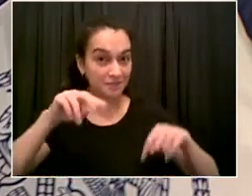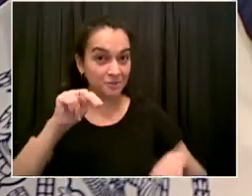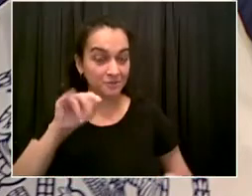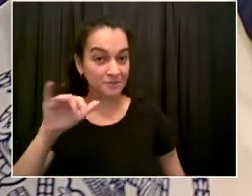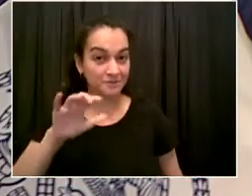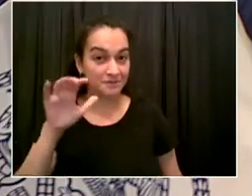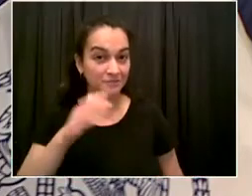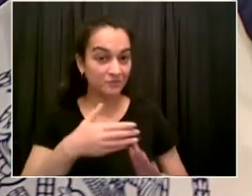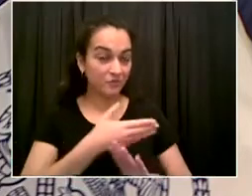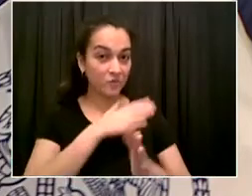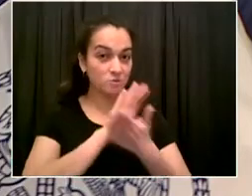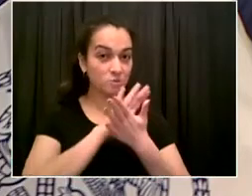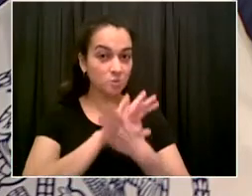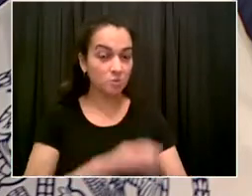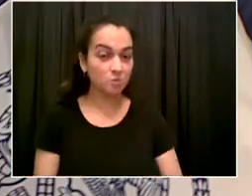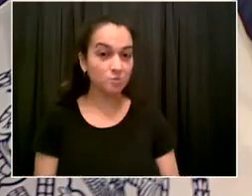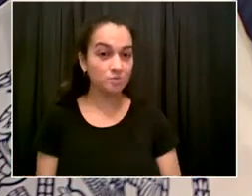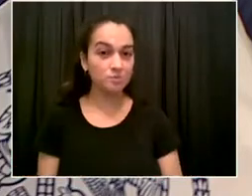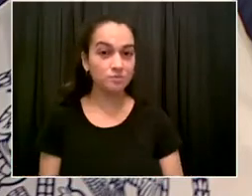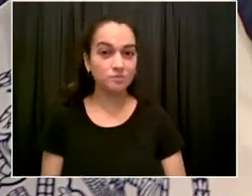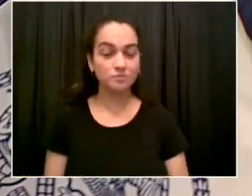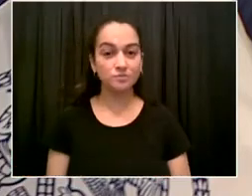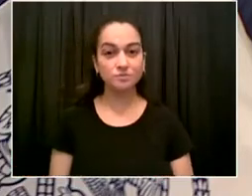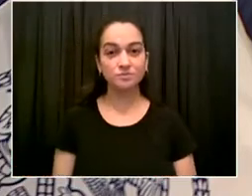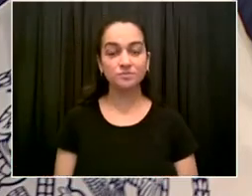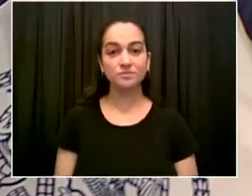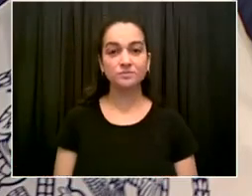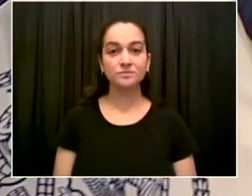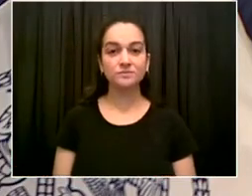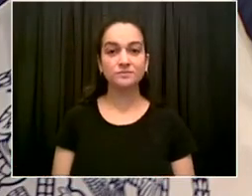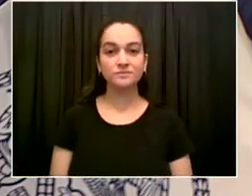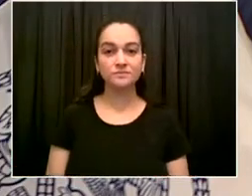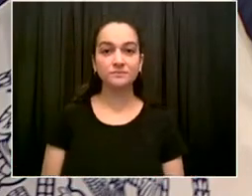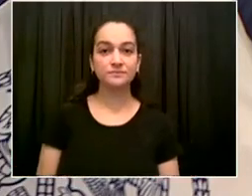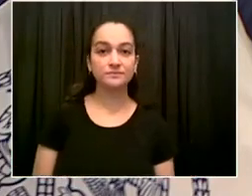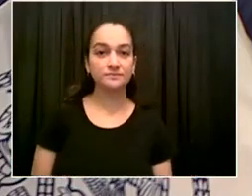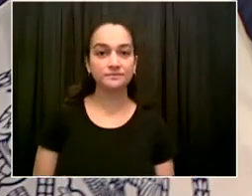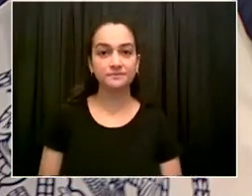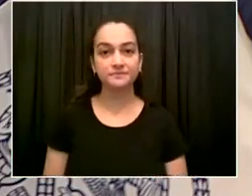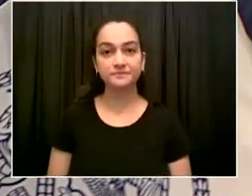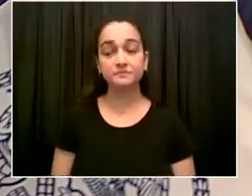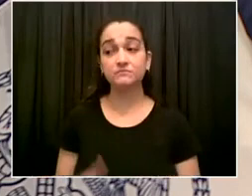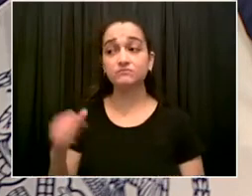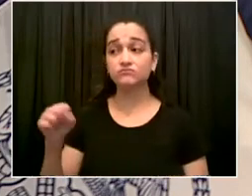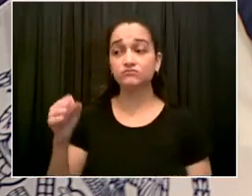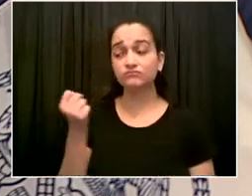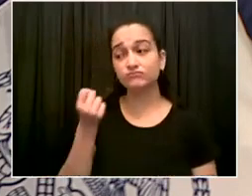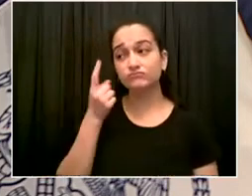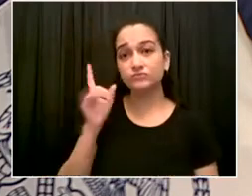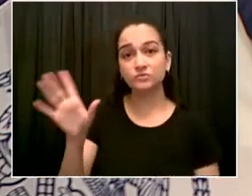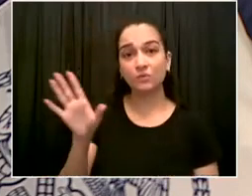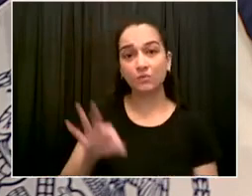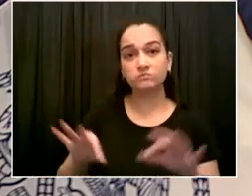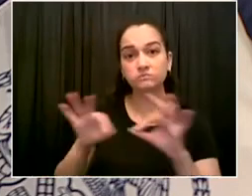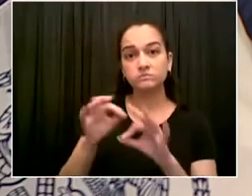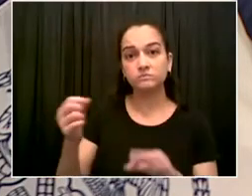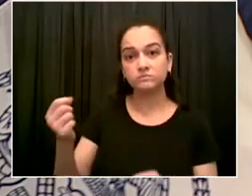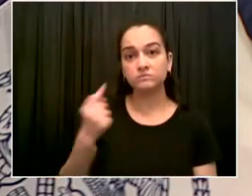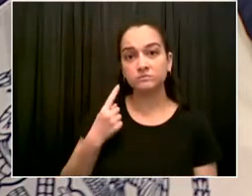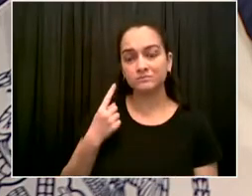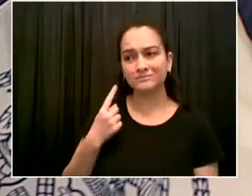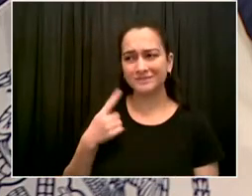year? Elizabeth, I appreciate the question. It's certainly a very fair question. I don't tend to just opine. I work with